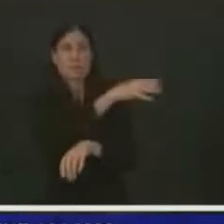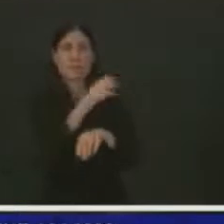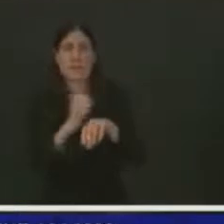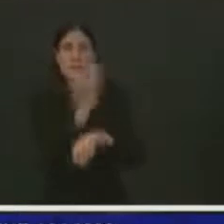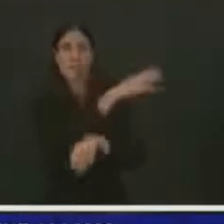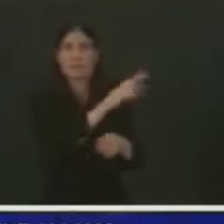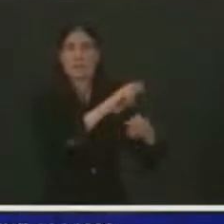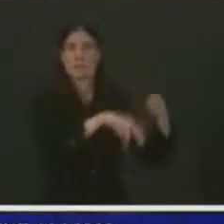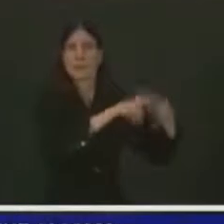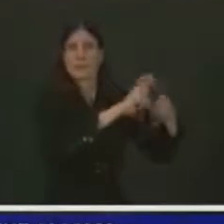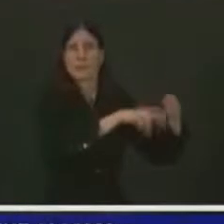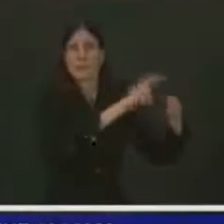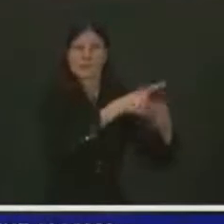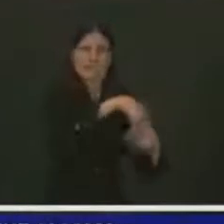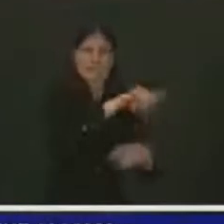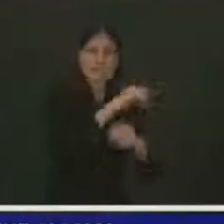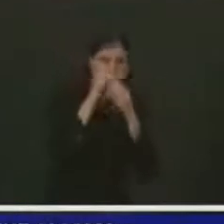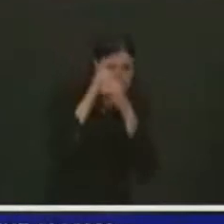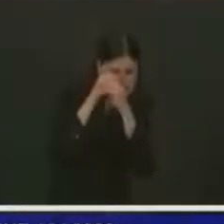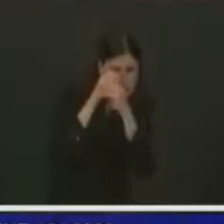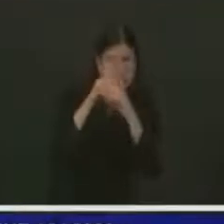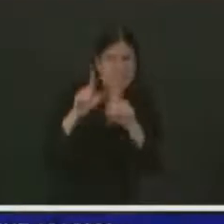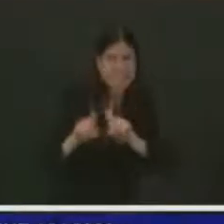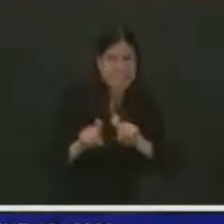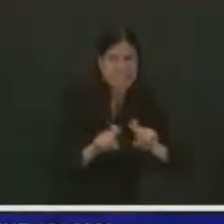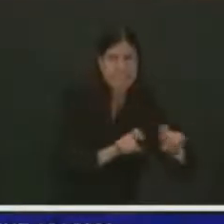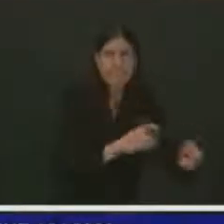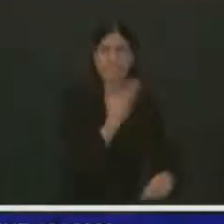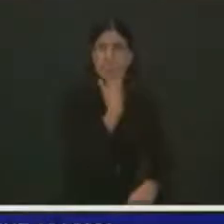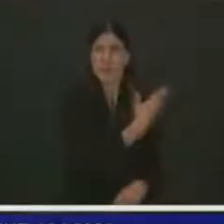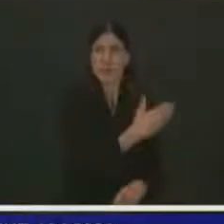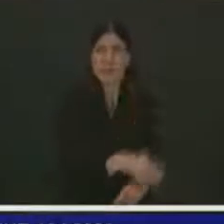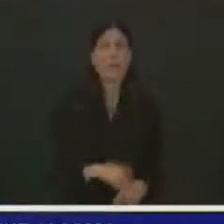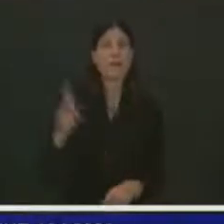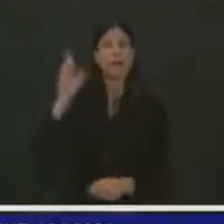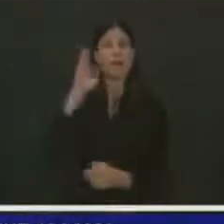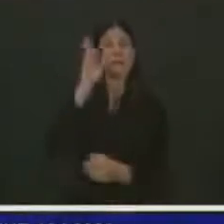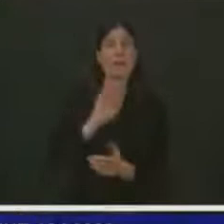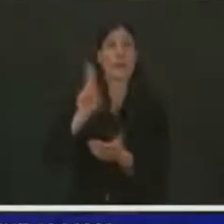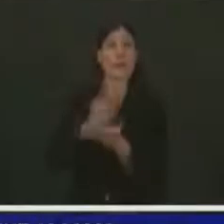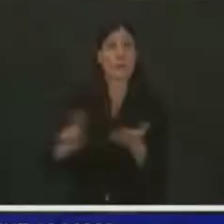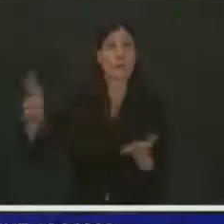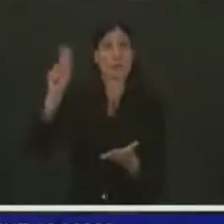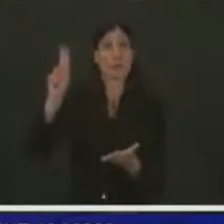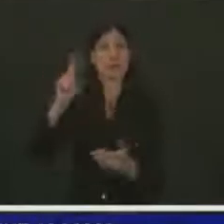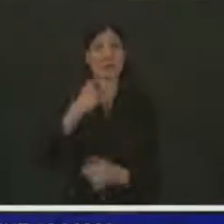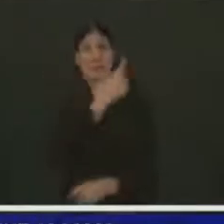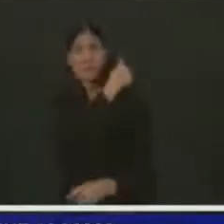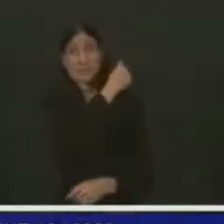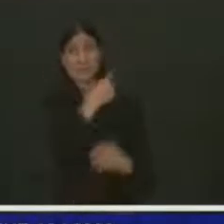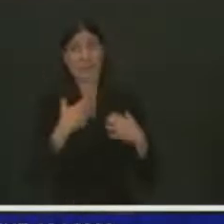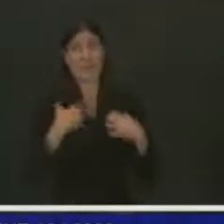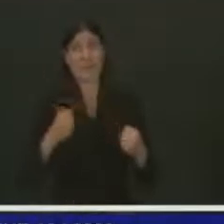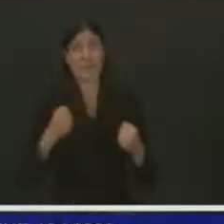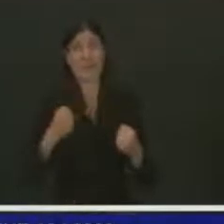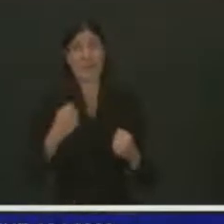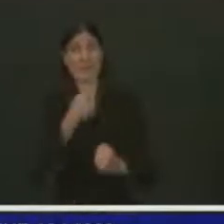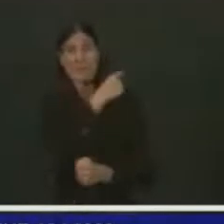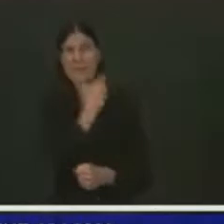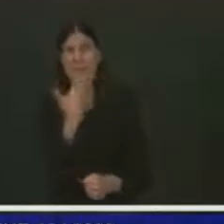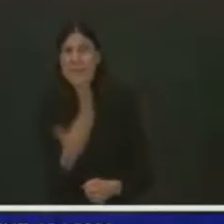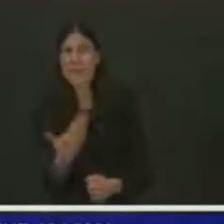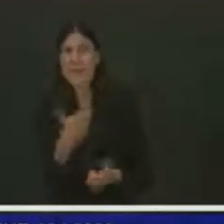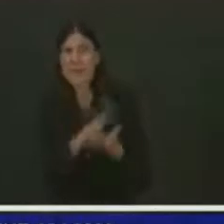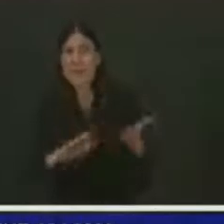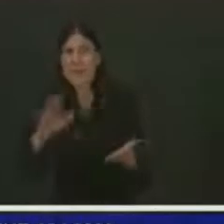partners at the Brown University School of Public Health that we are grateful for. And then finally as well, our